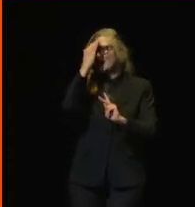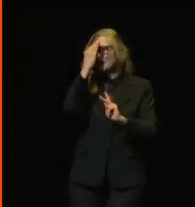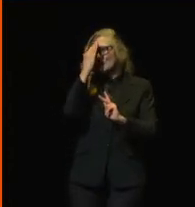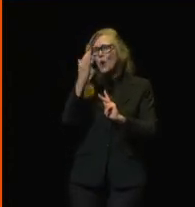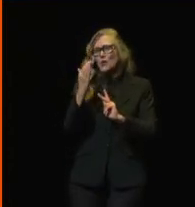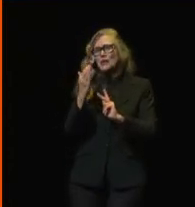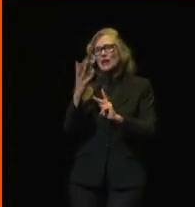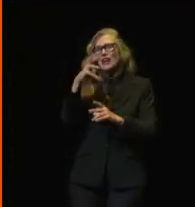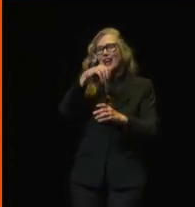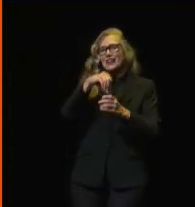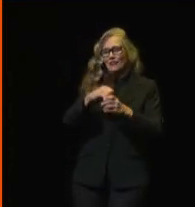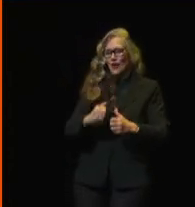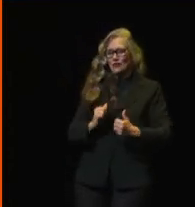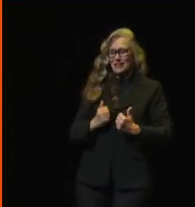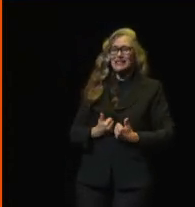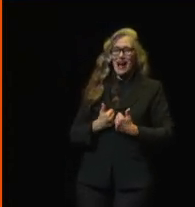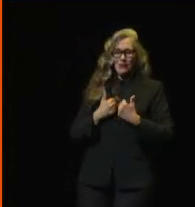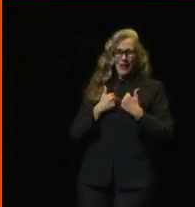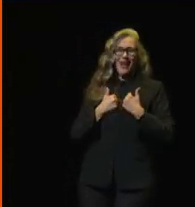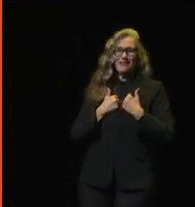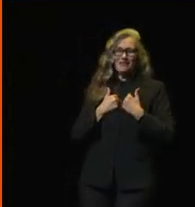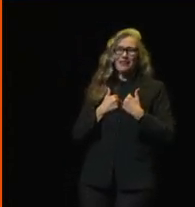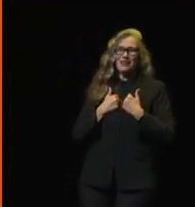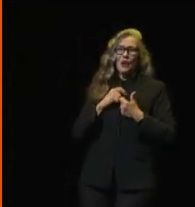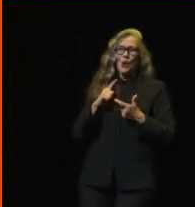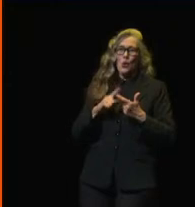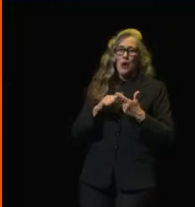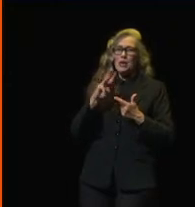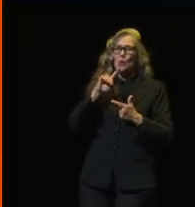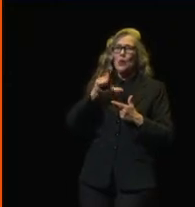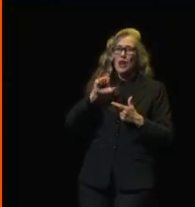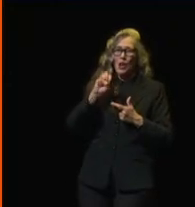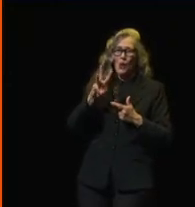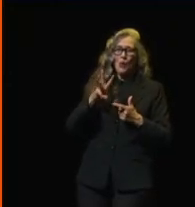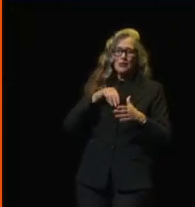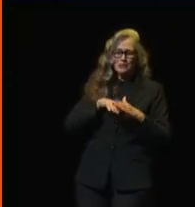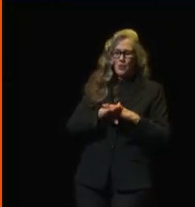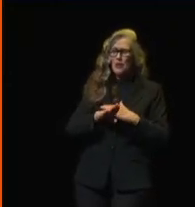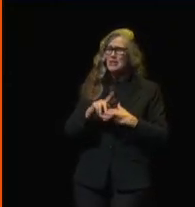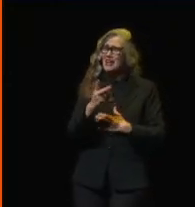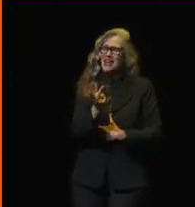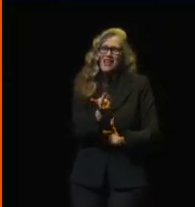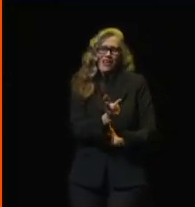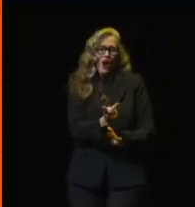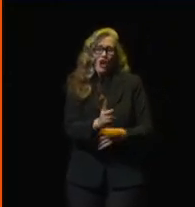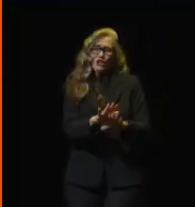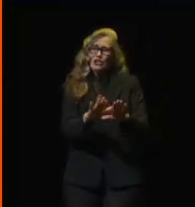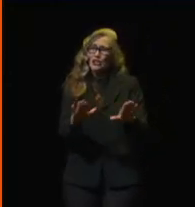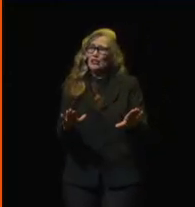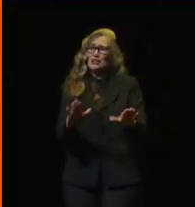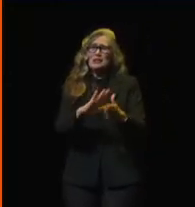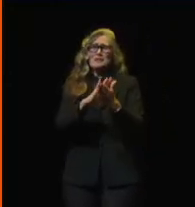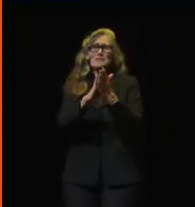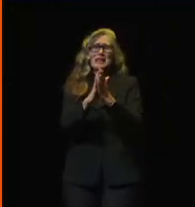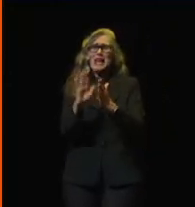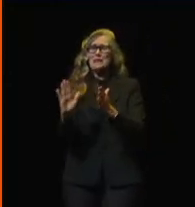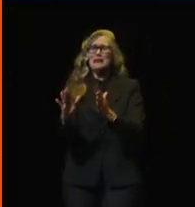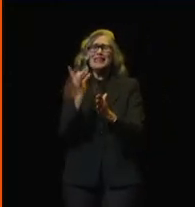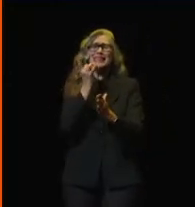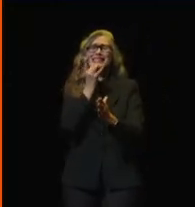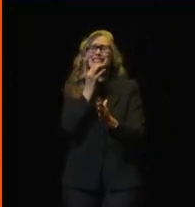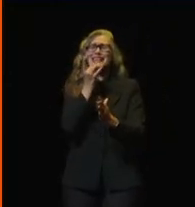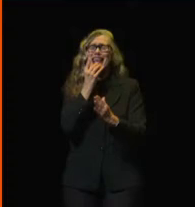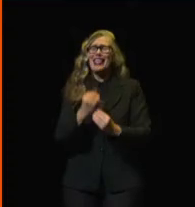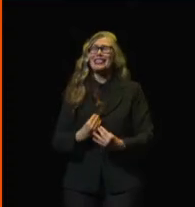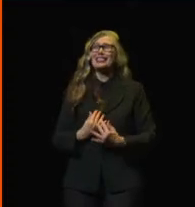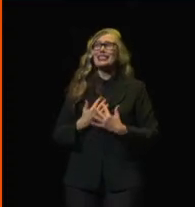Willow and Carl were the lights of Ady's life and the reason he fought so hard to stay here with us, so he could take Carl to one more basketball practice or have one